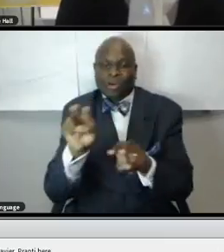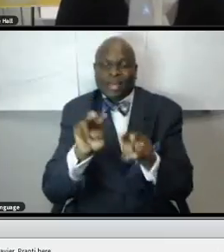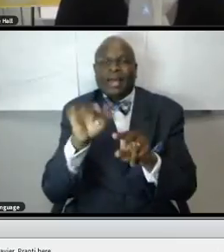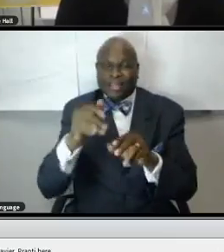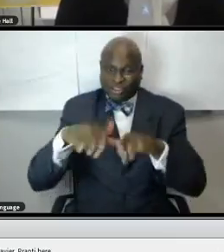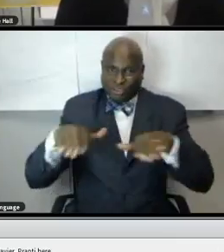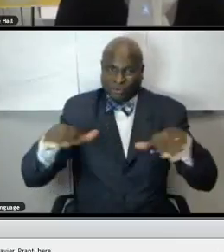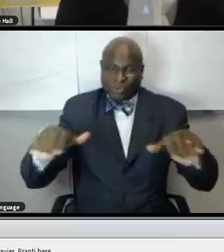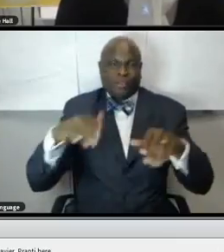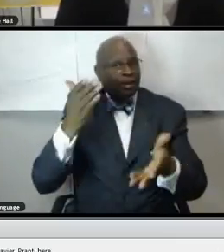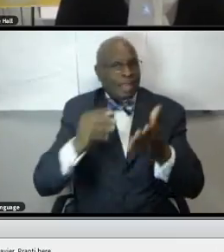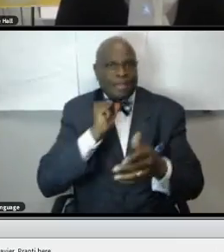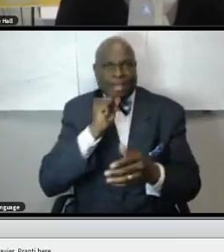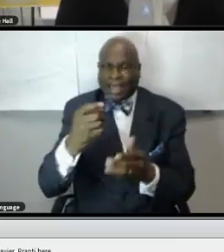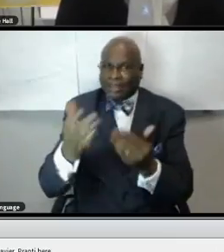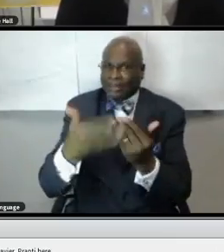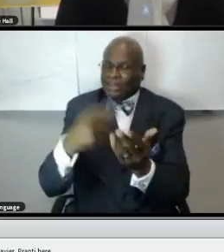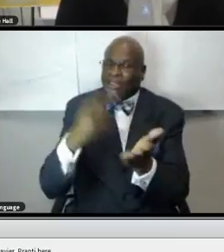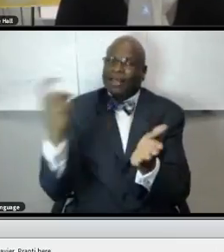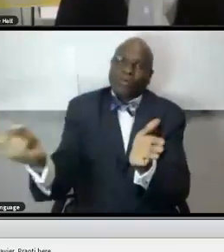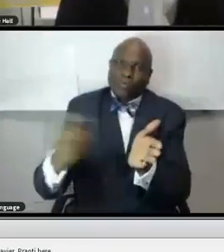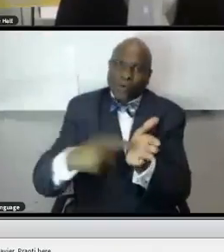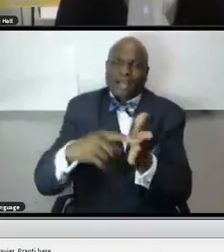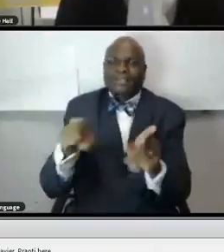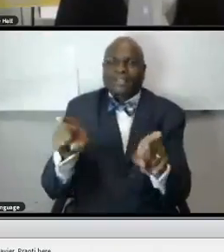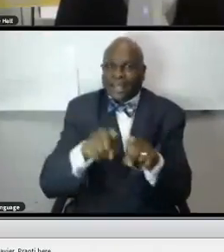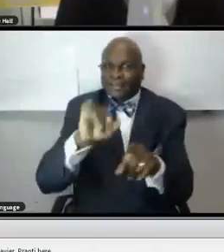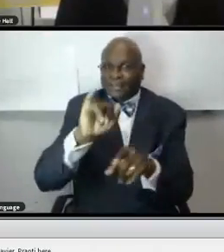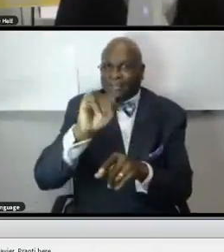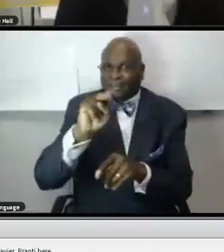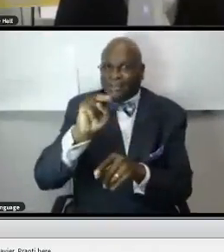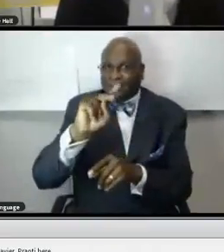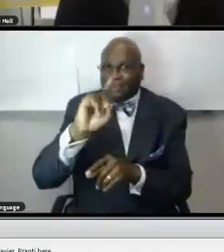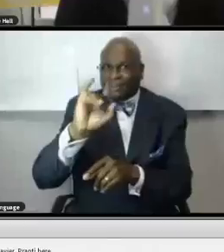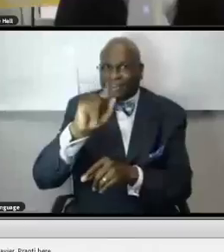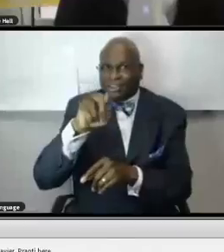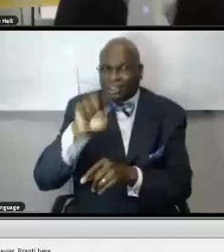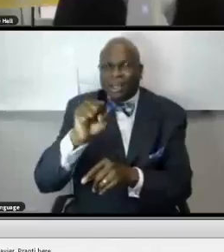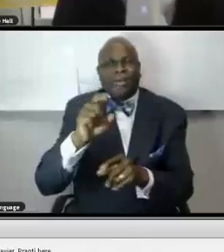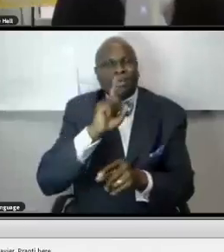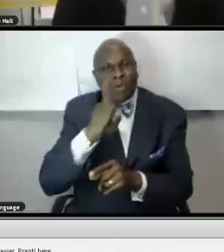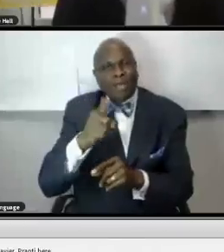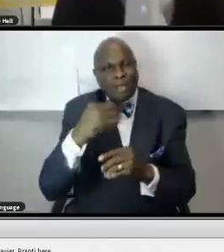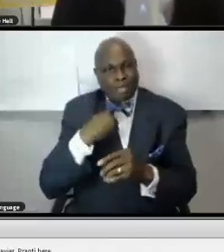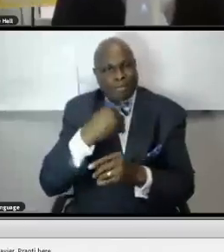children you might not so easily consider Indigenous, but in fact they're members of